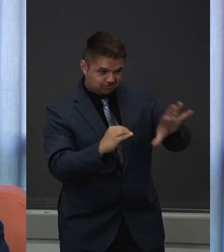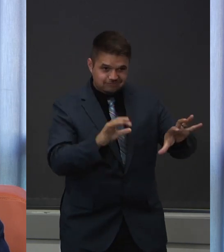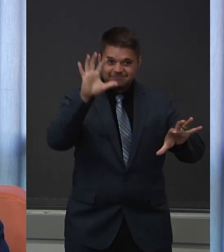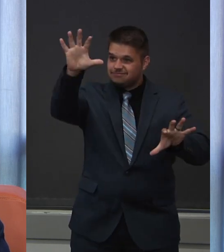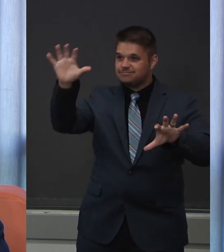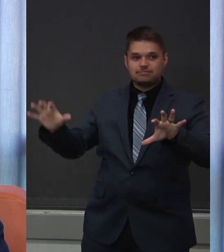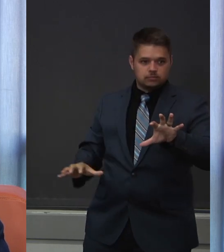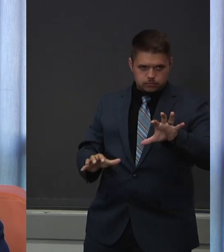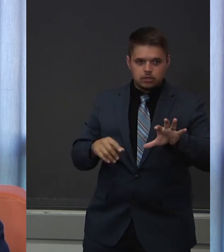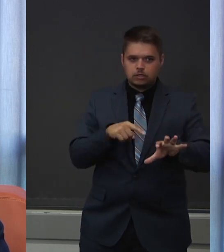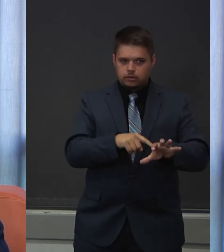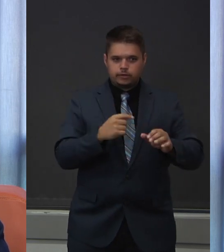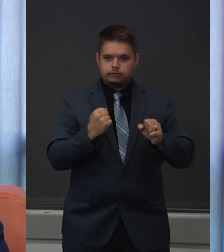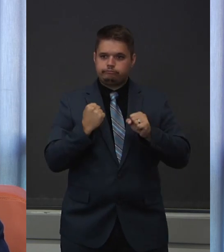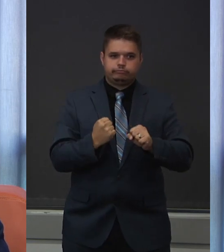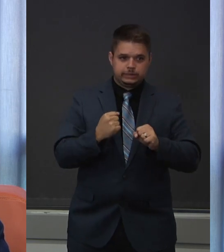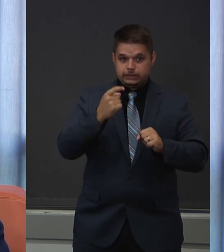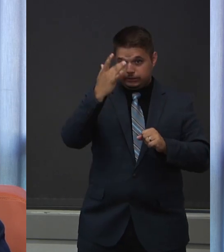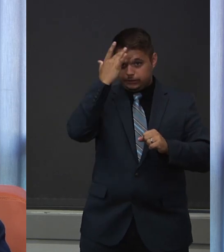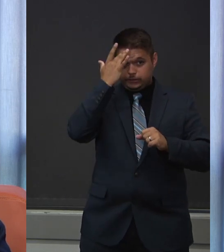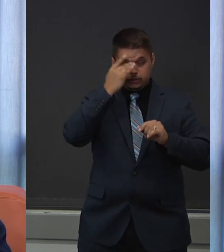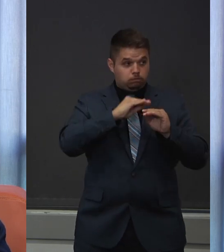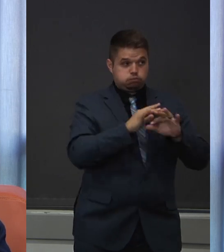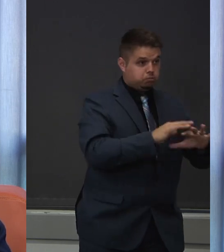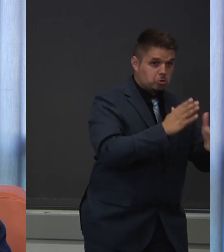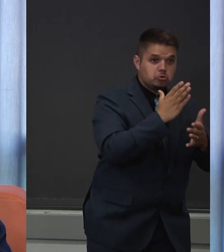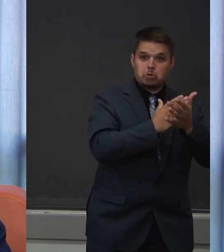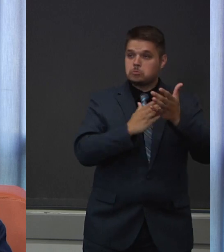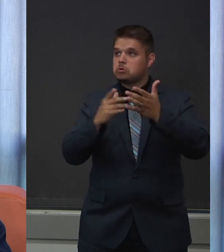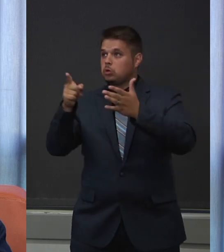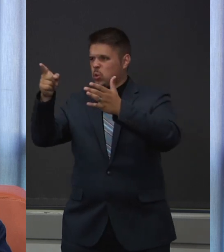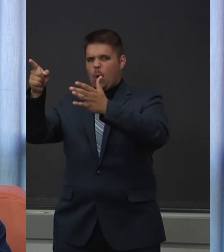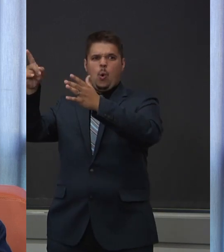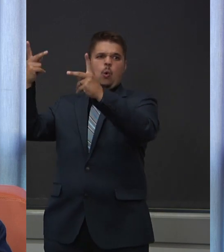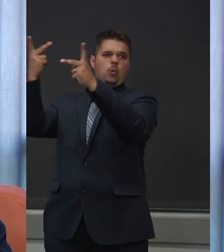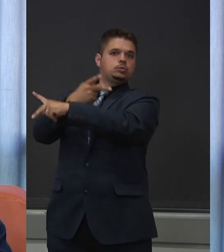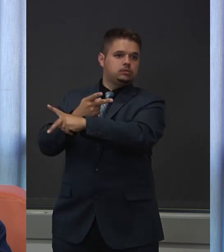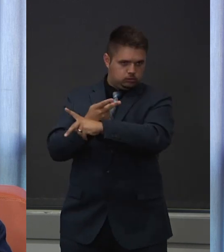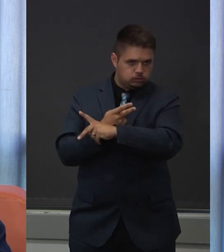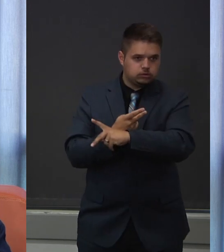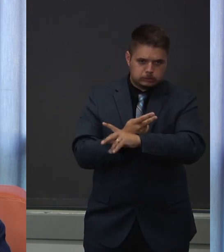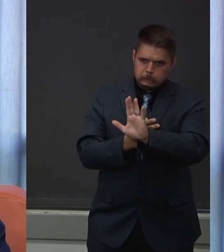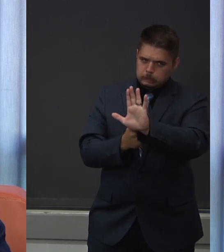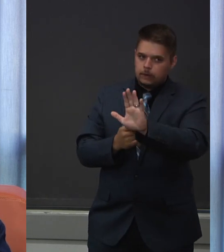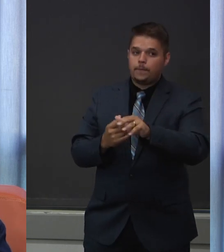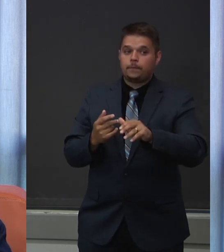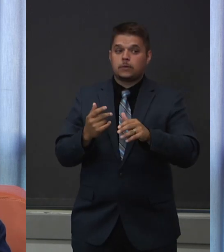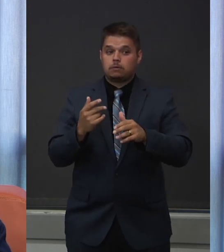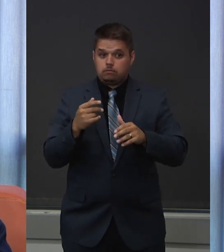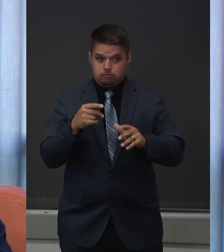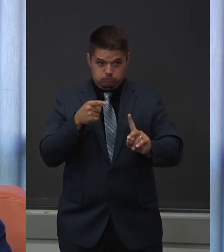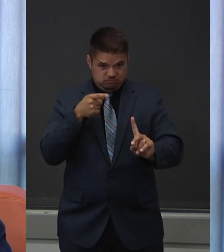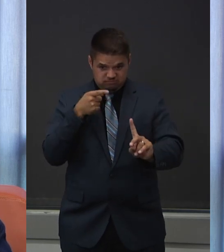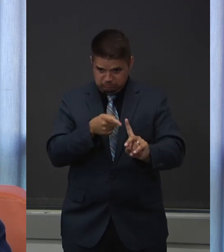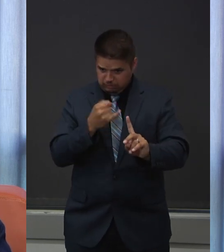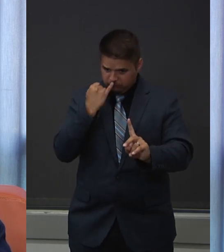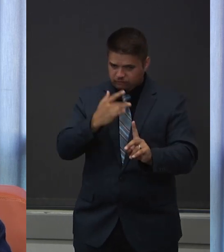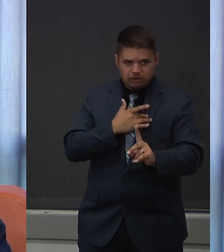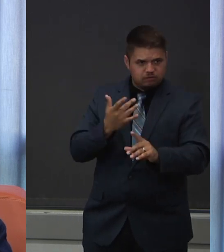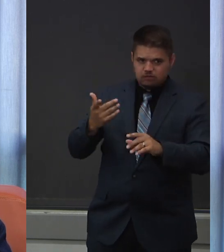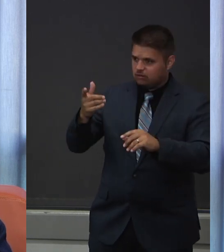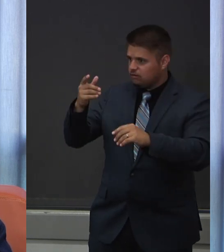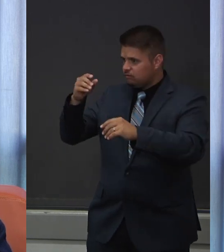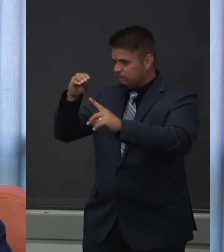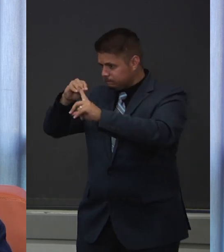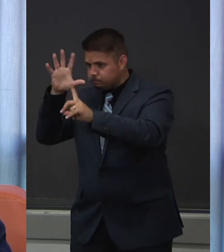In general, the testing is going to come down to whether you had a significant exposure. So first of all, if you are traveling,